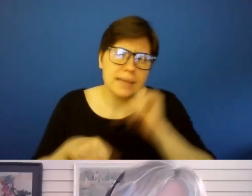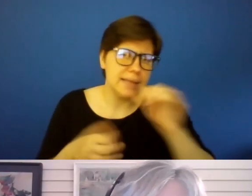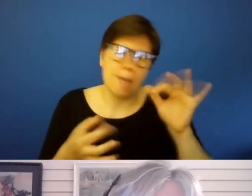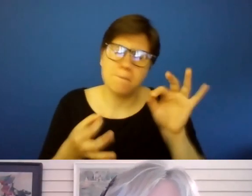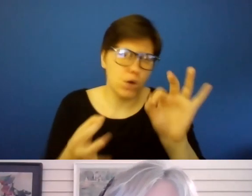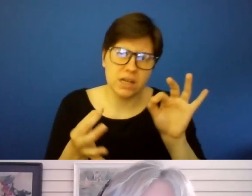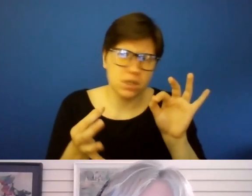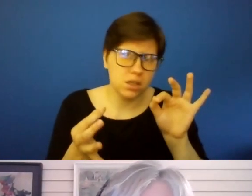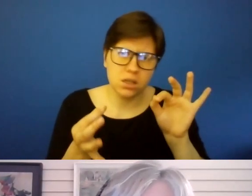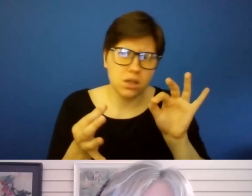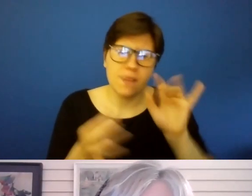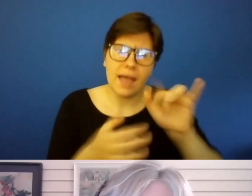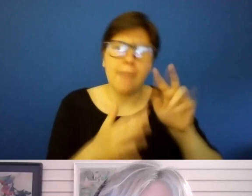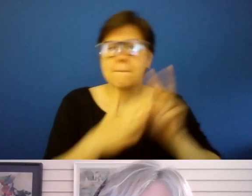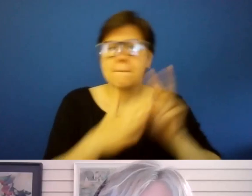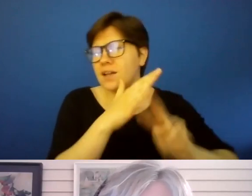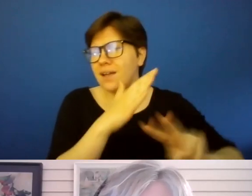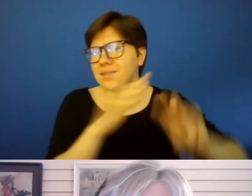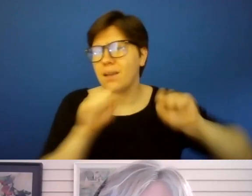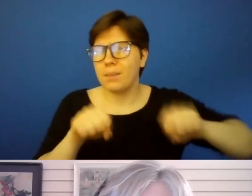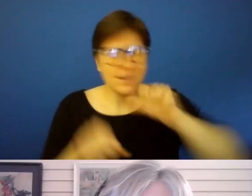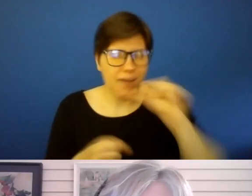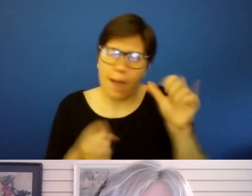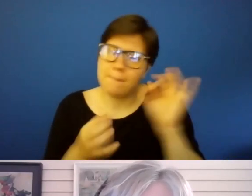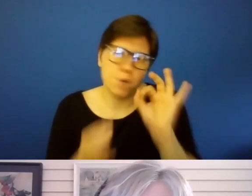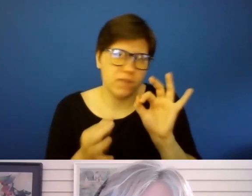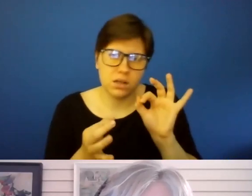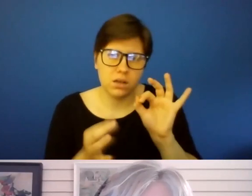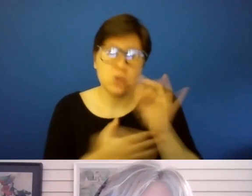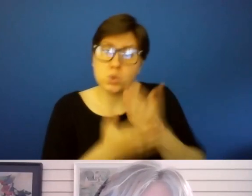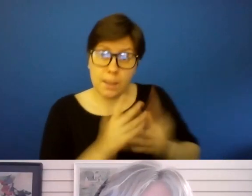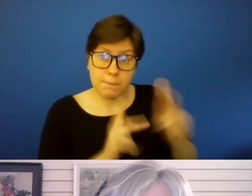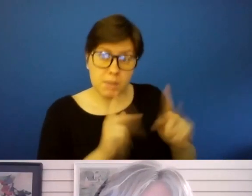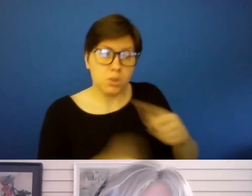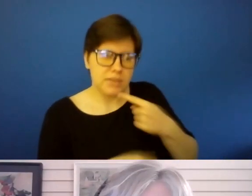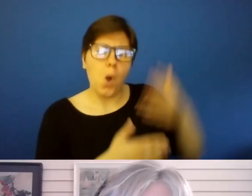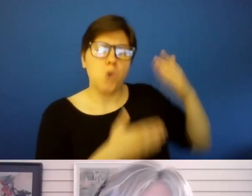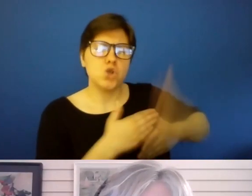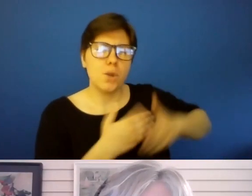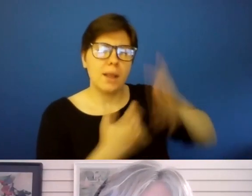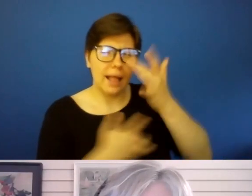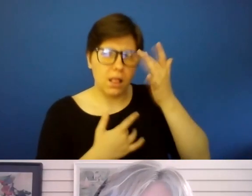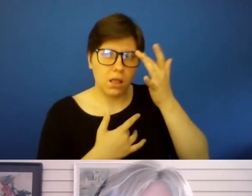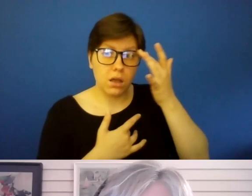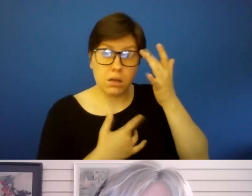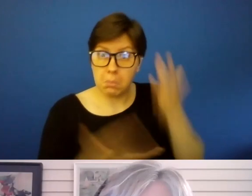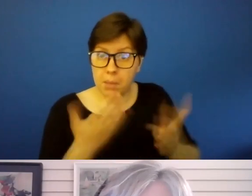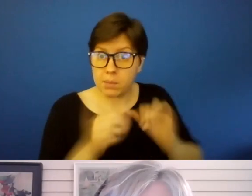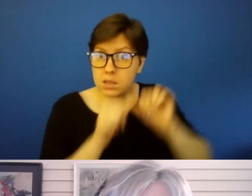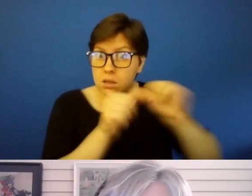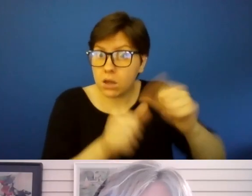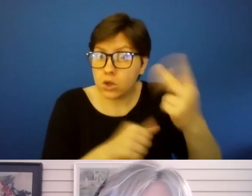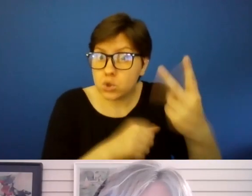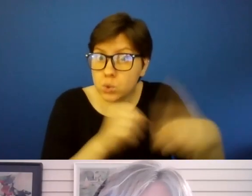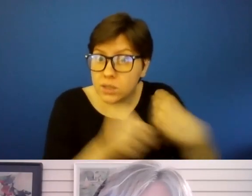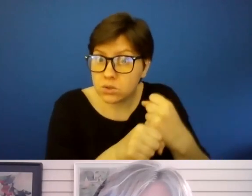Our prognostic abilities are imperfect. So some people that we say are terminally ill may live for 2 years and they